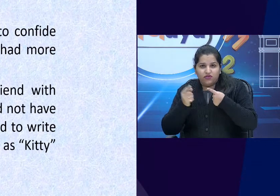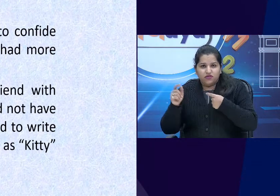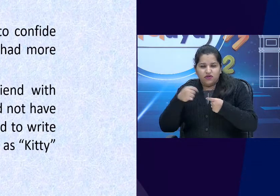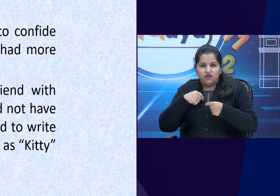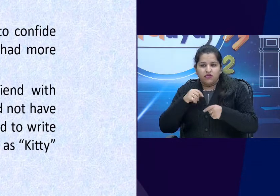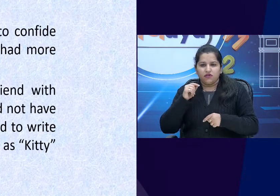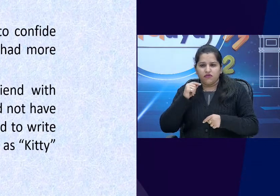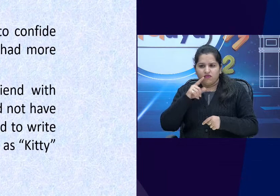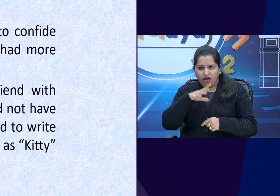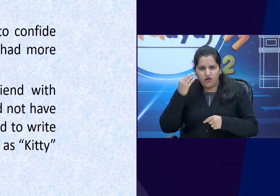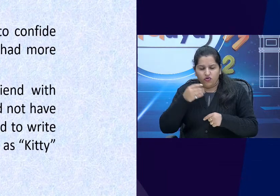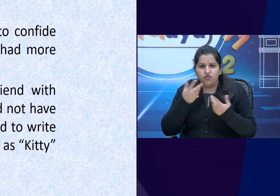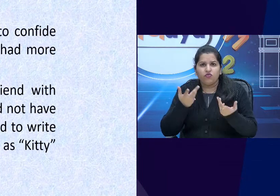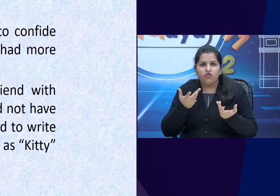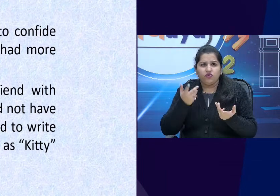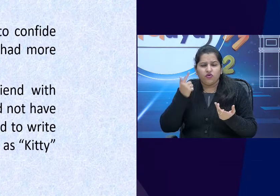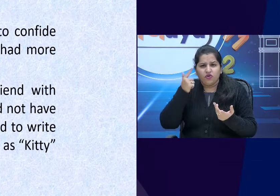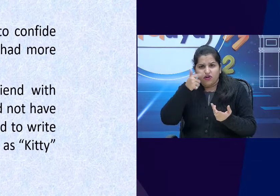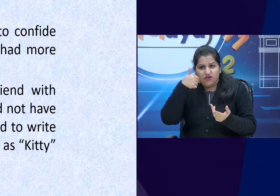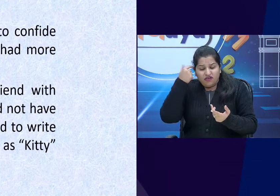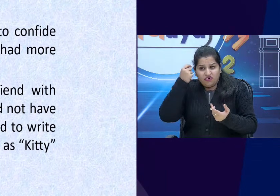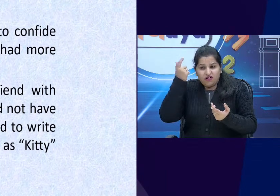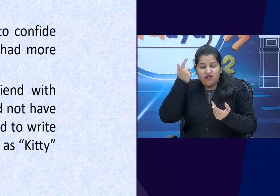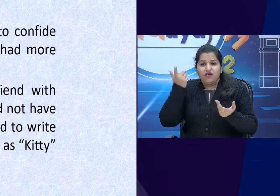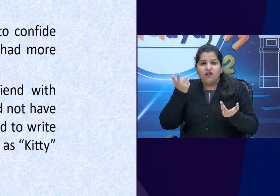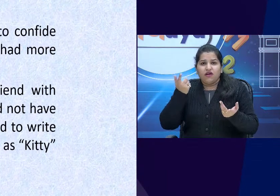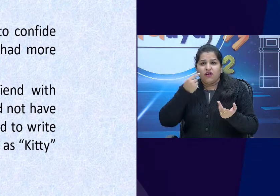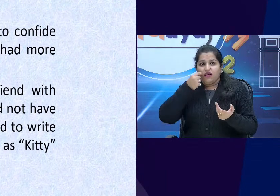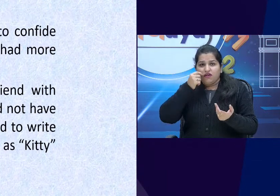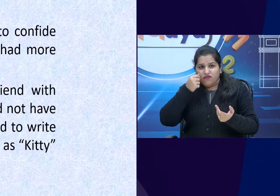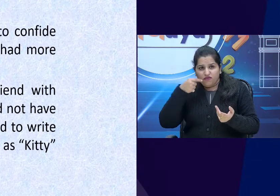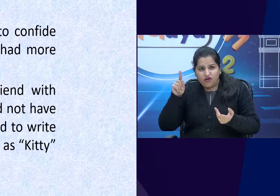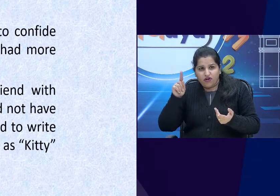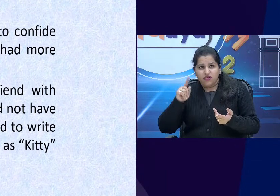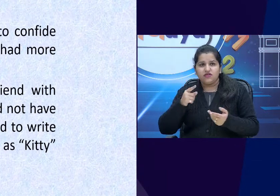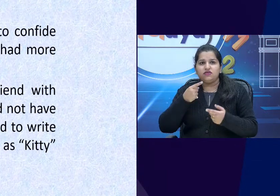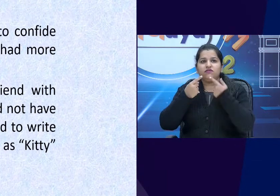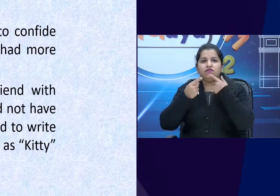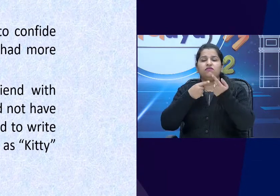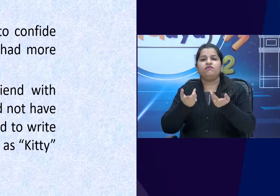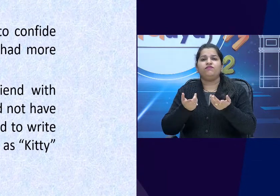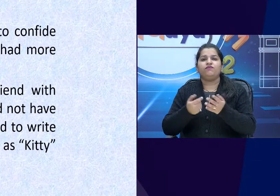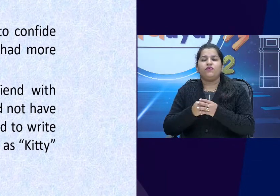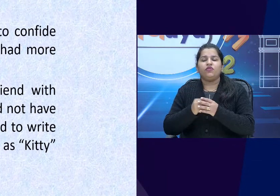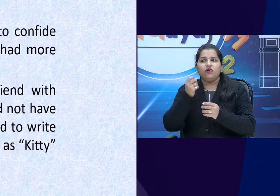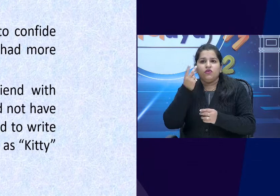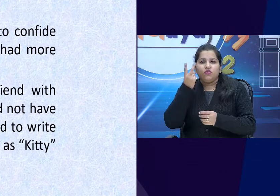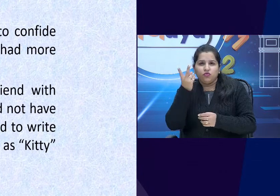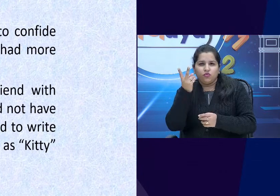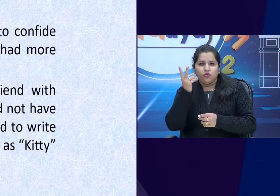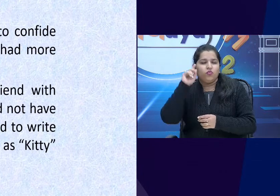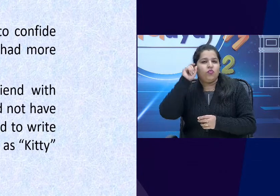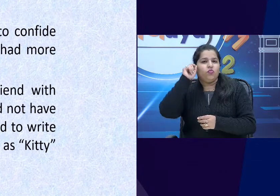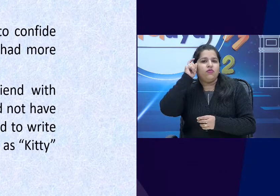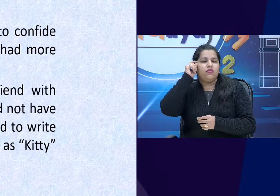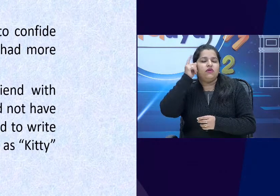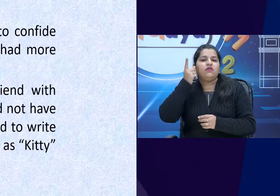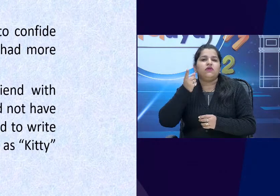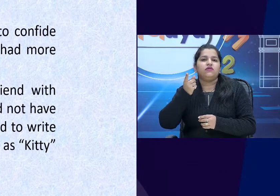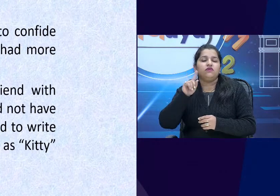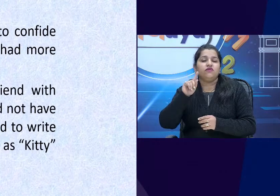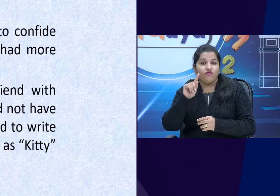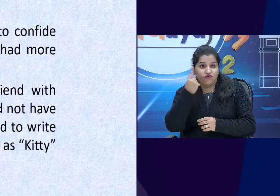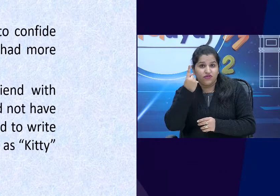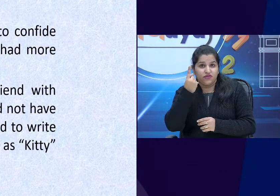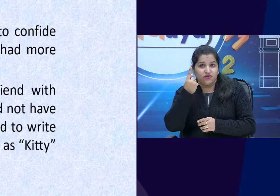may say, why are you rude to your daddy? So two things come from a person. One thing, and then we cannot,